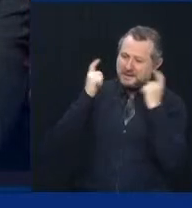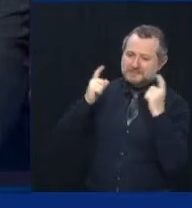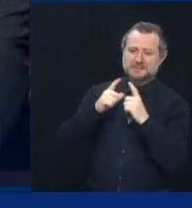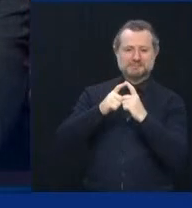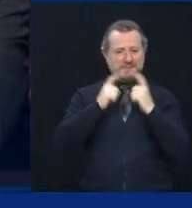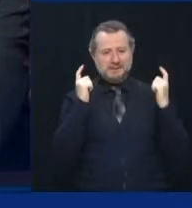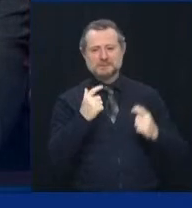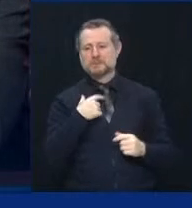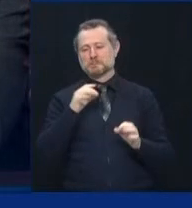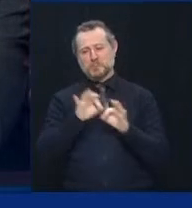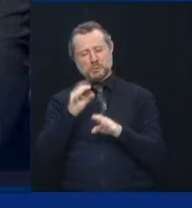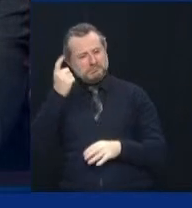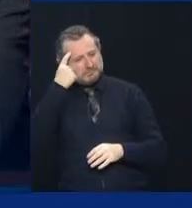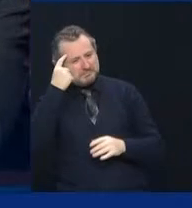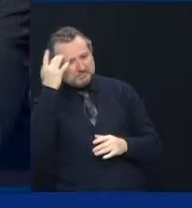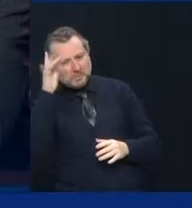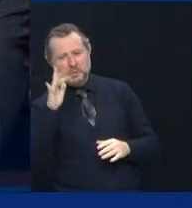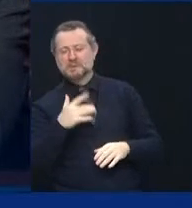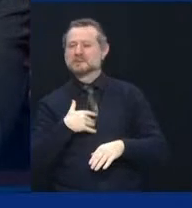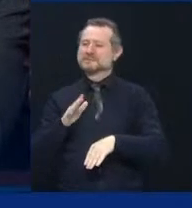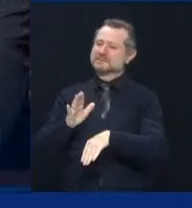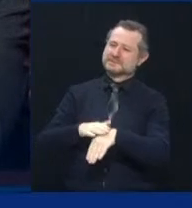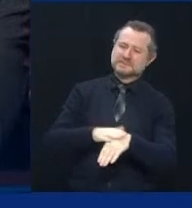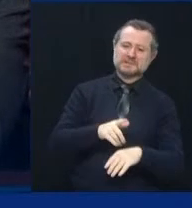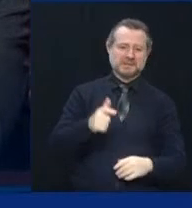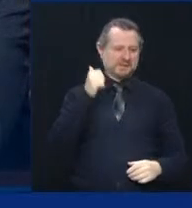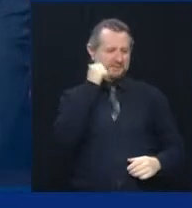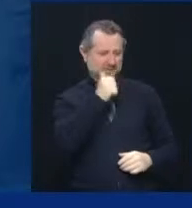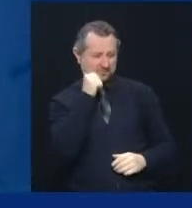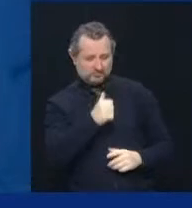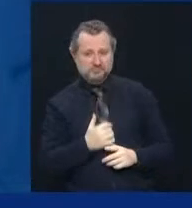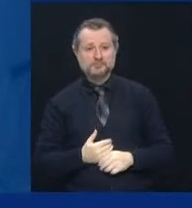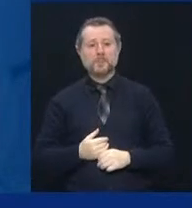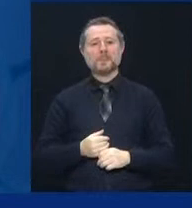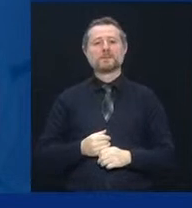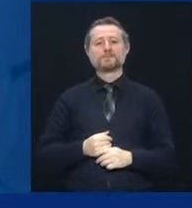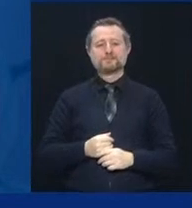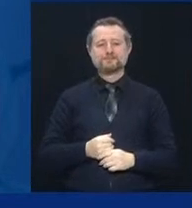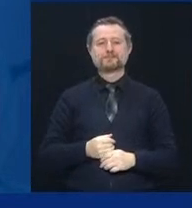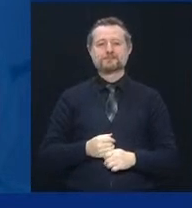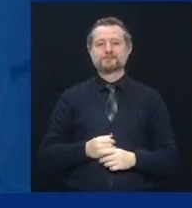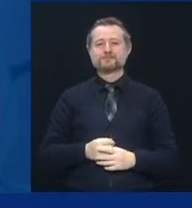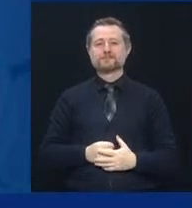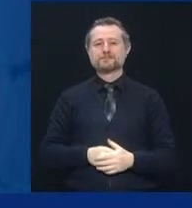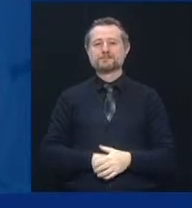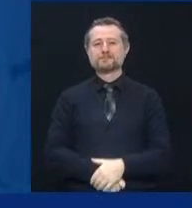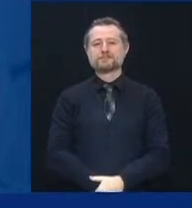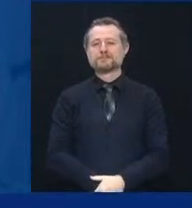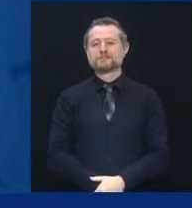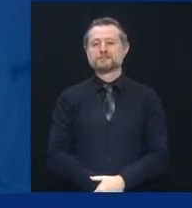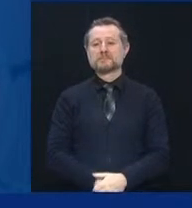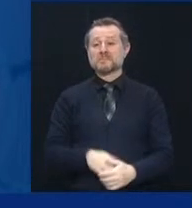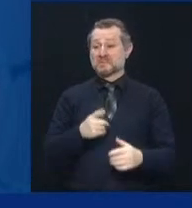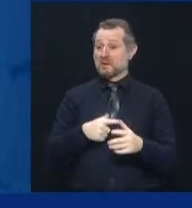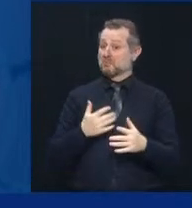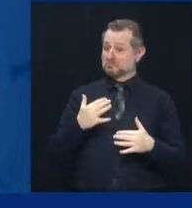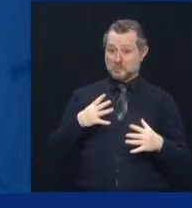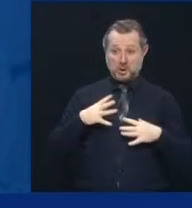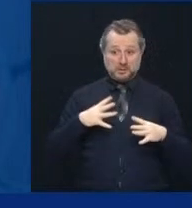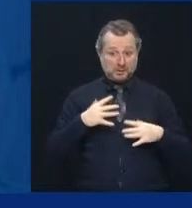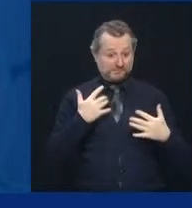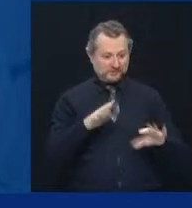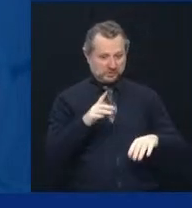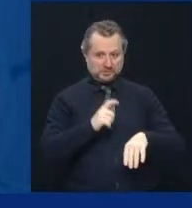smart. That's what we were saying. And we then started the holiday season, starts